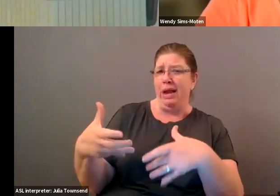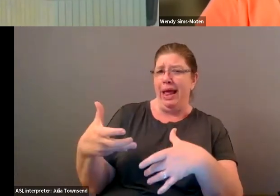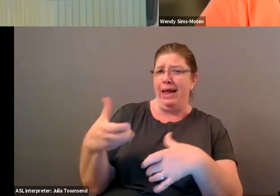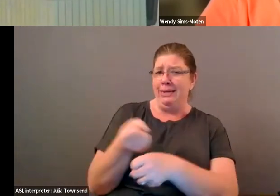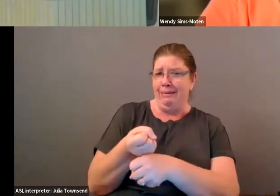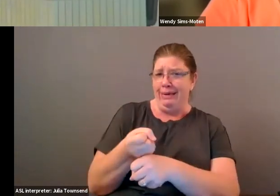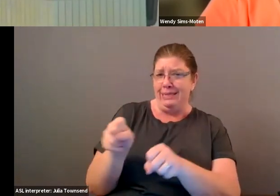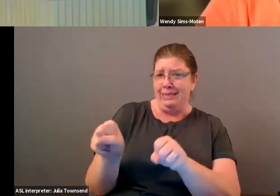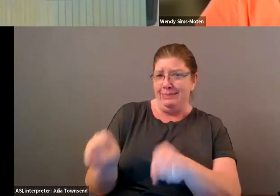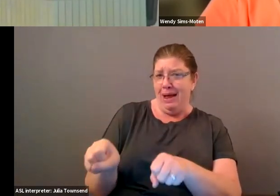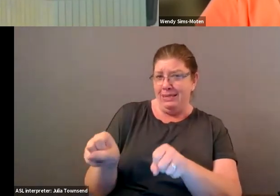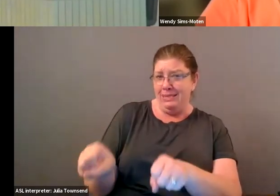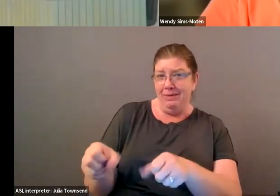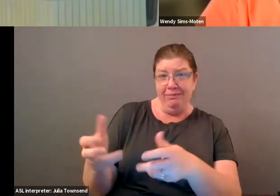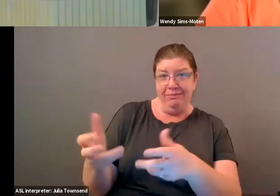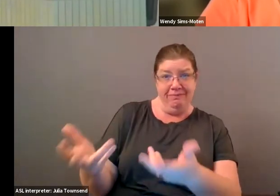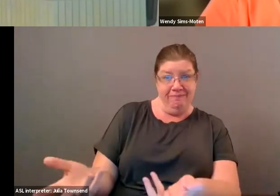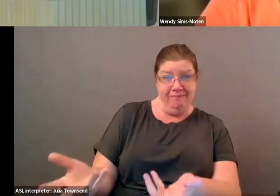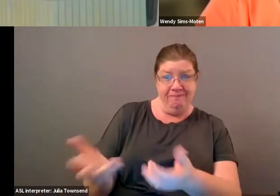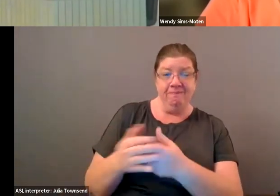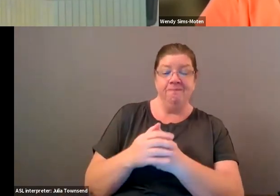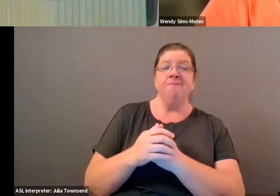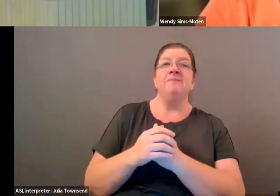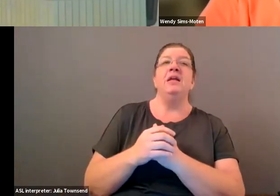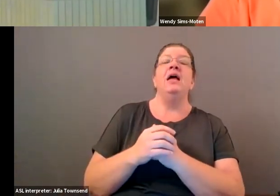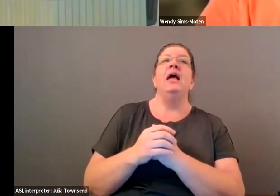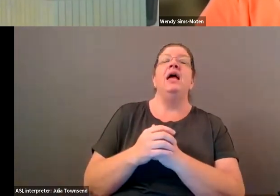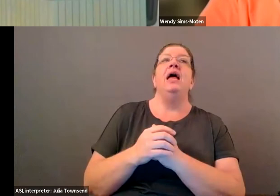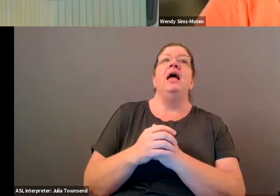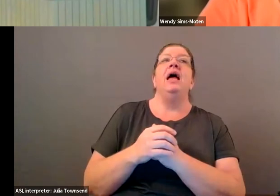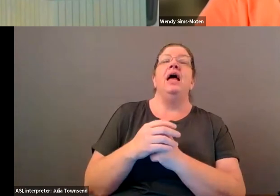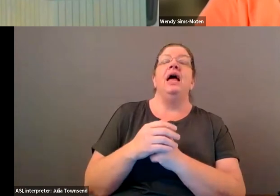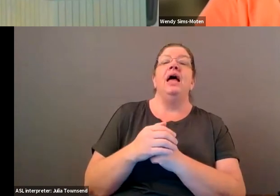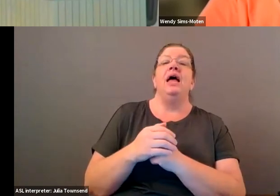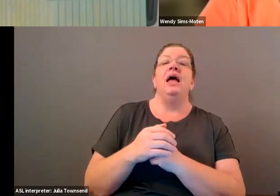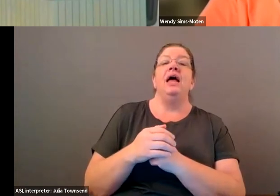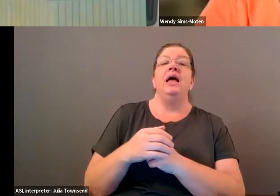as possible. And